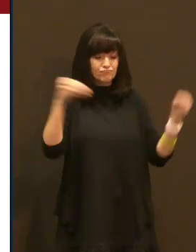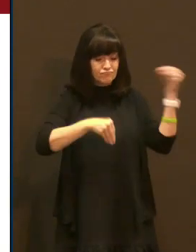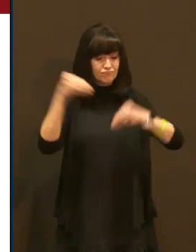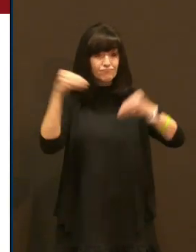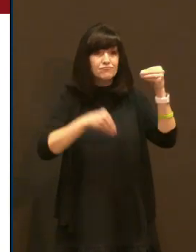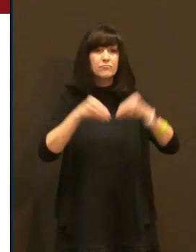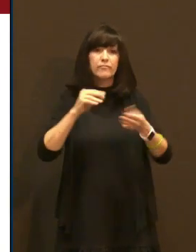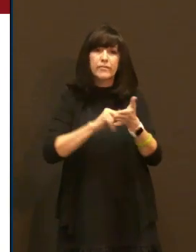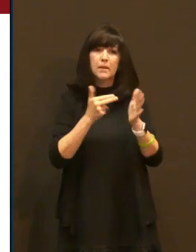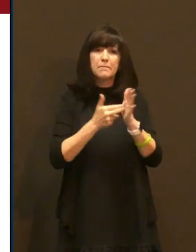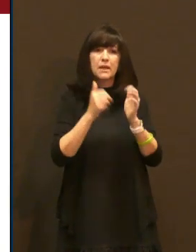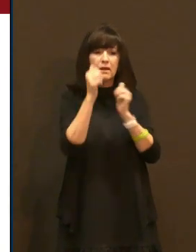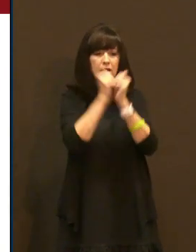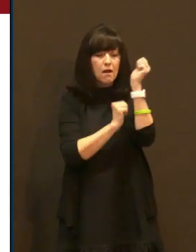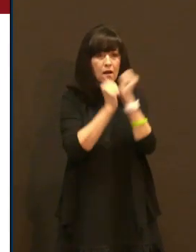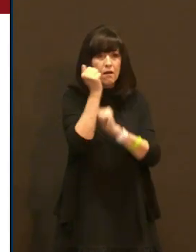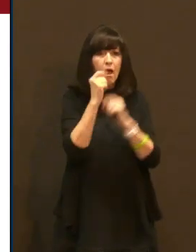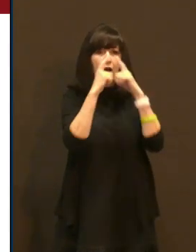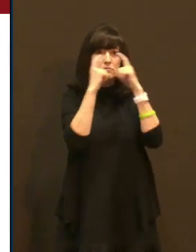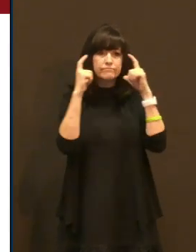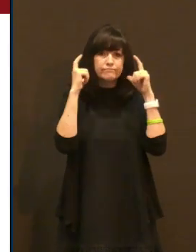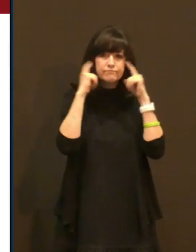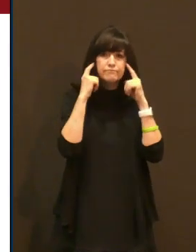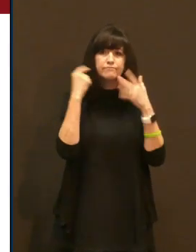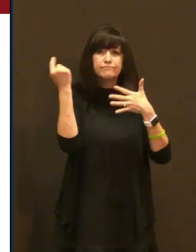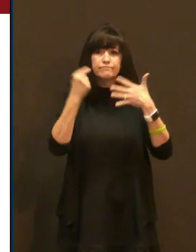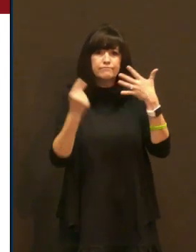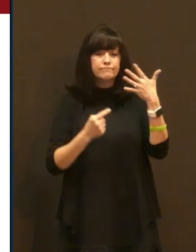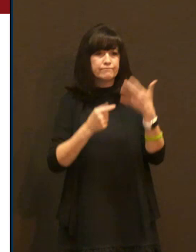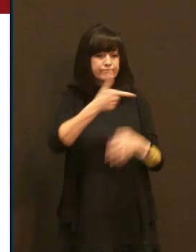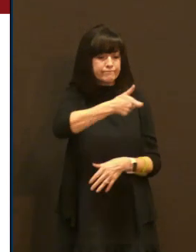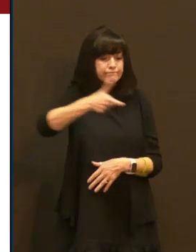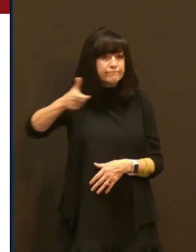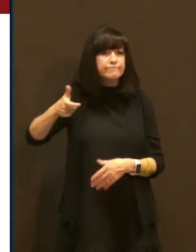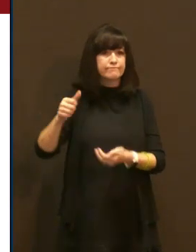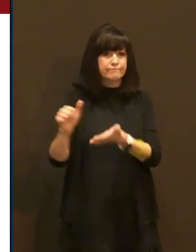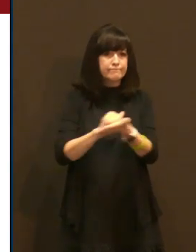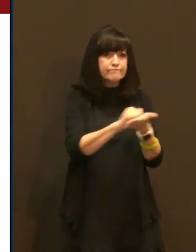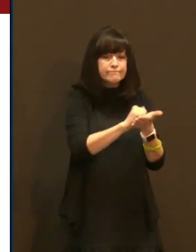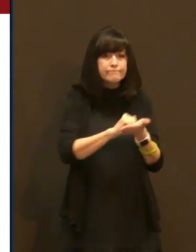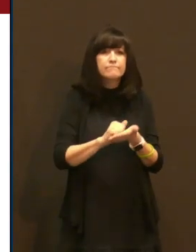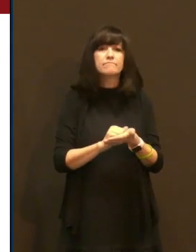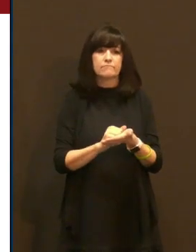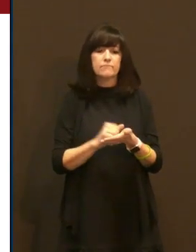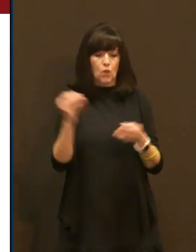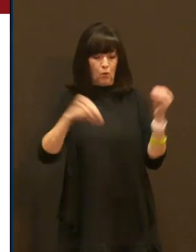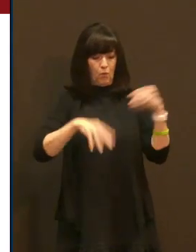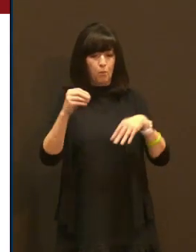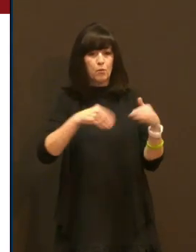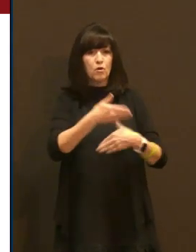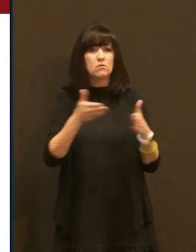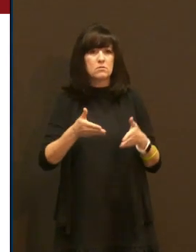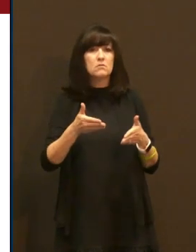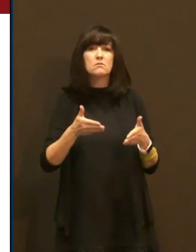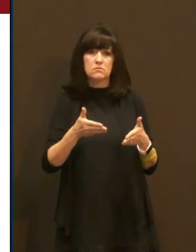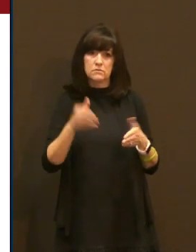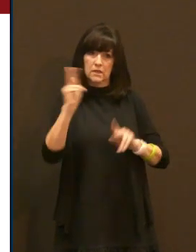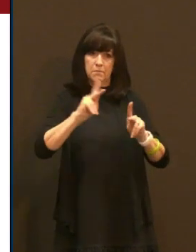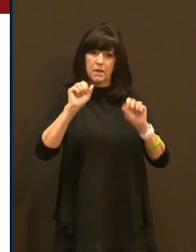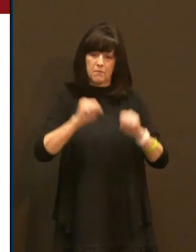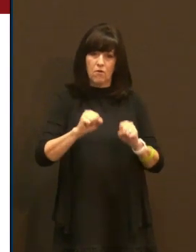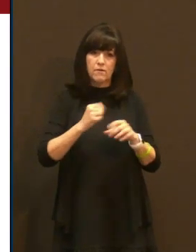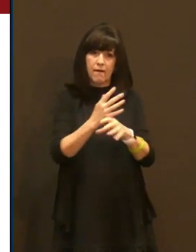with respect to the kits that are being distributed at the community test sites to folks that live